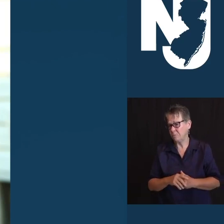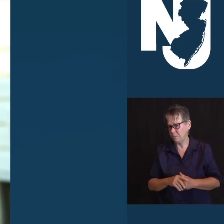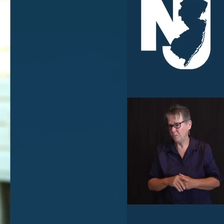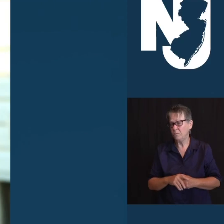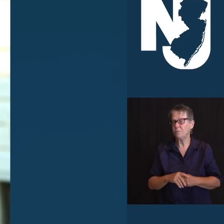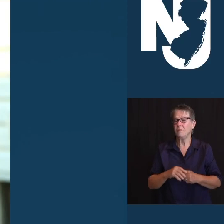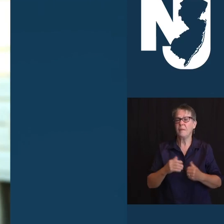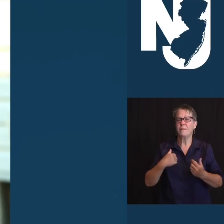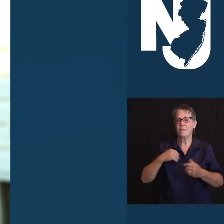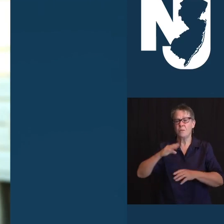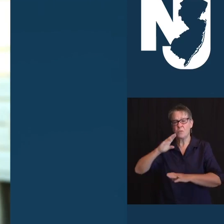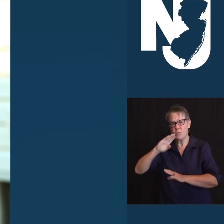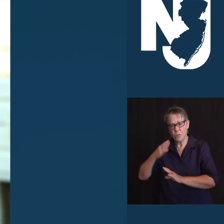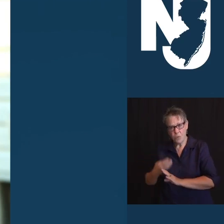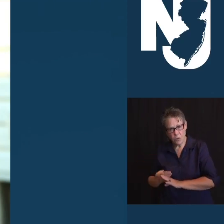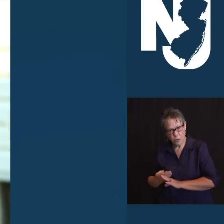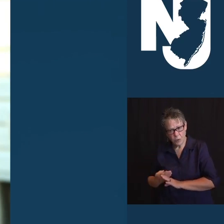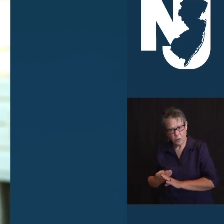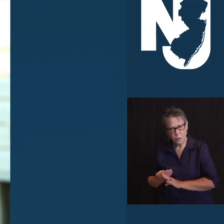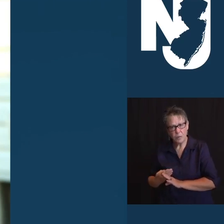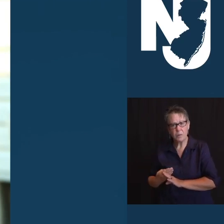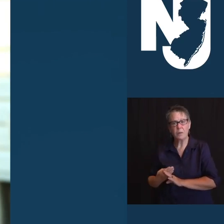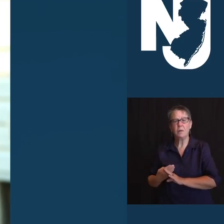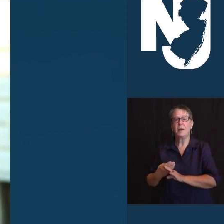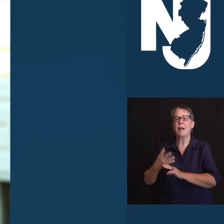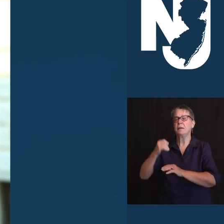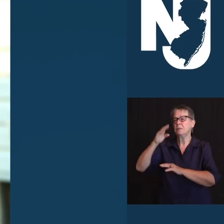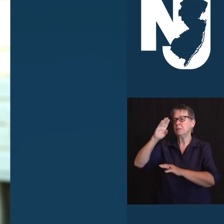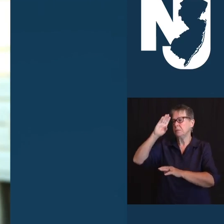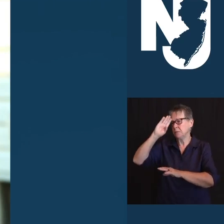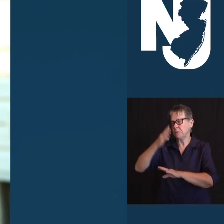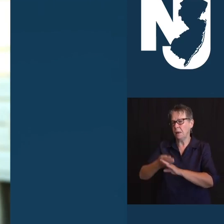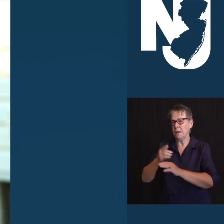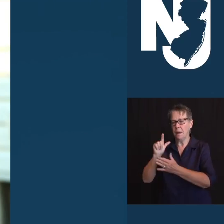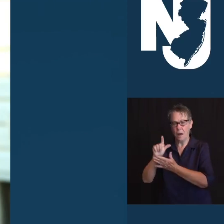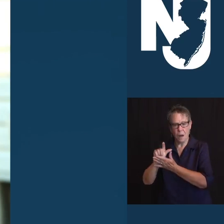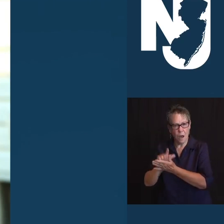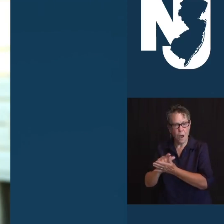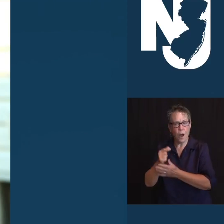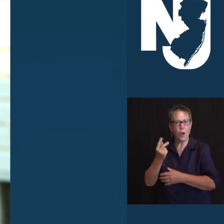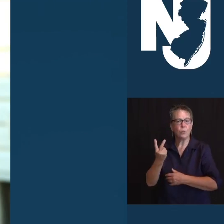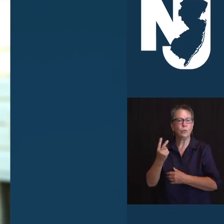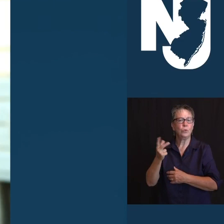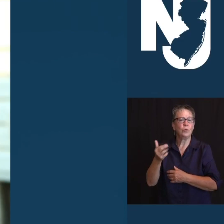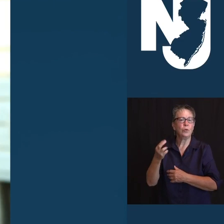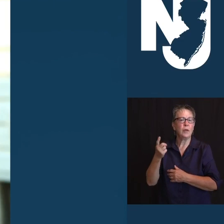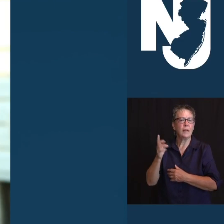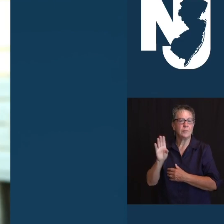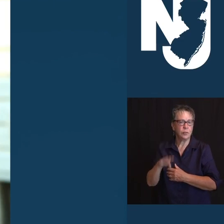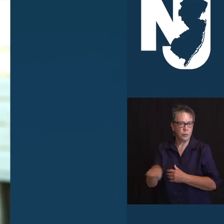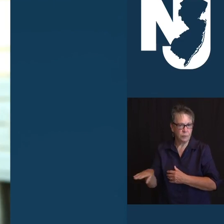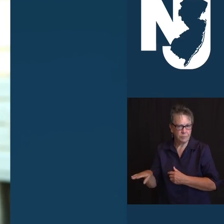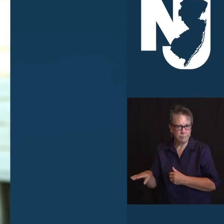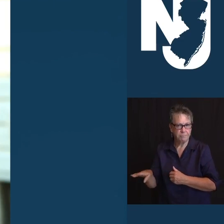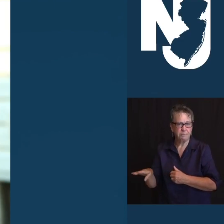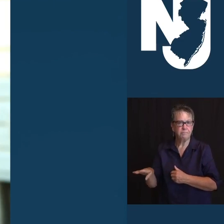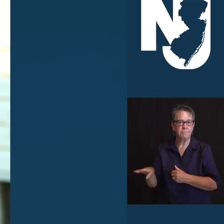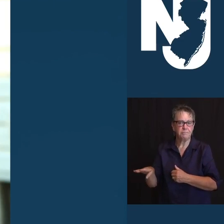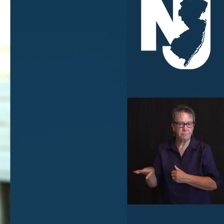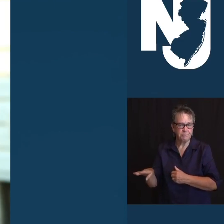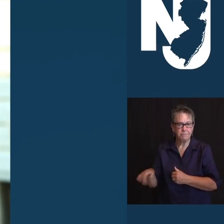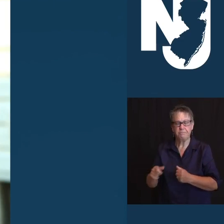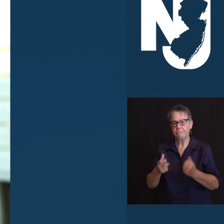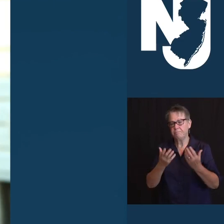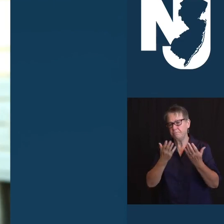6-year-old Gavin and 11 today. Happy birthday to Liam. We thank Bob for his career